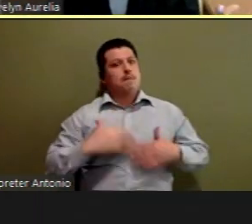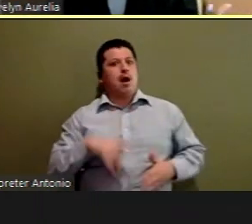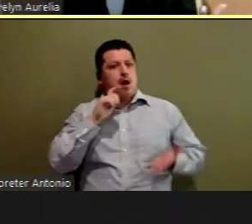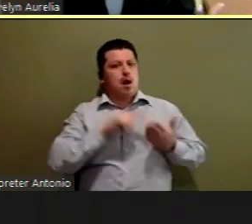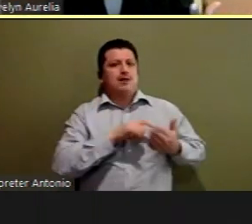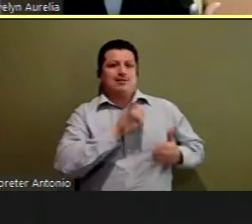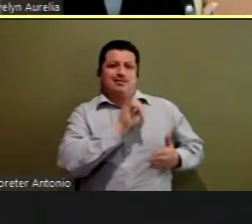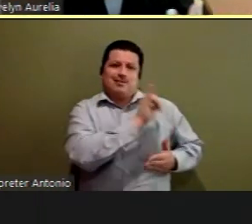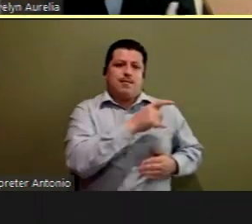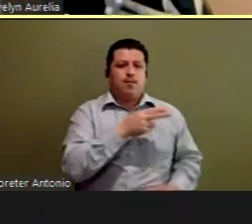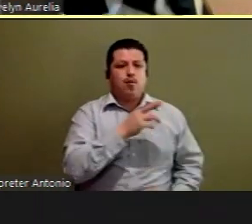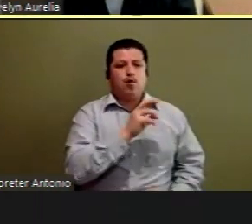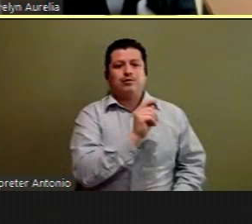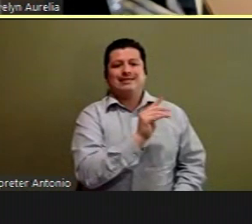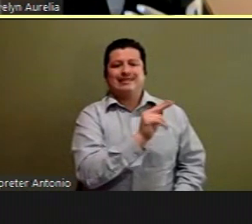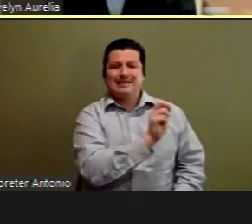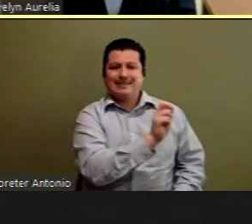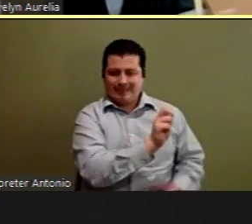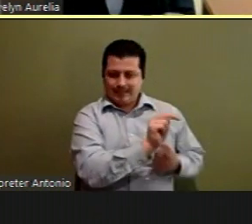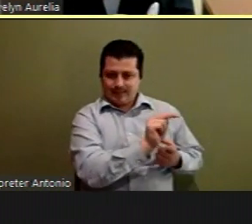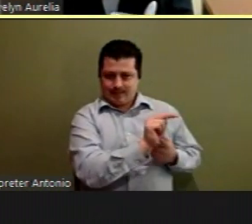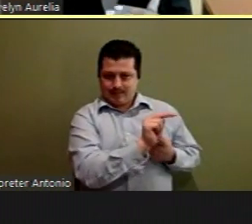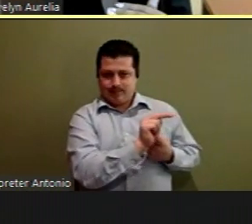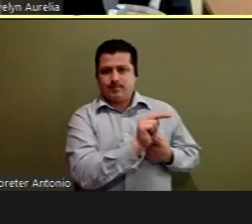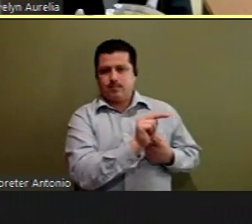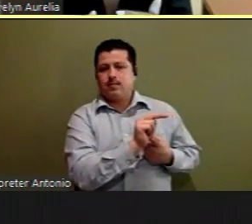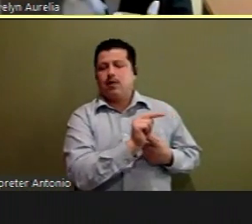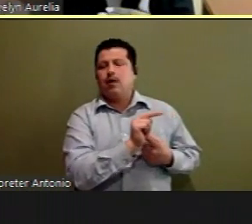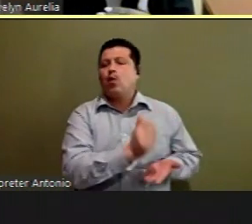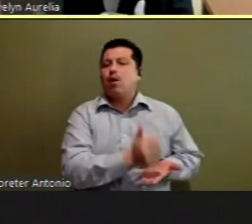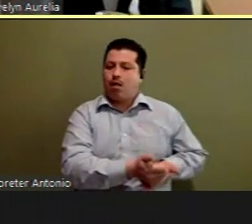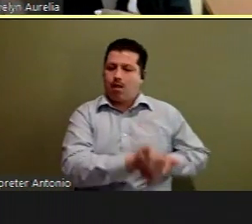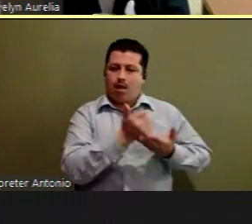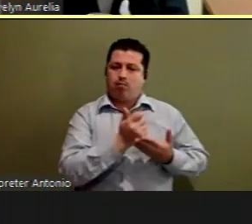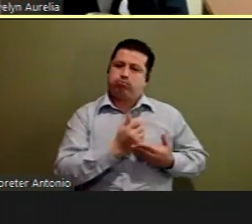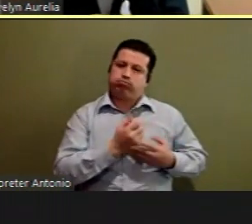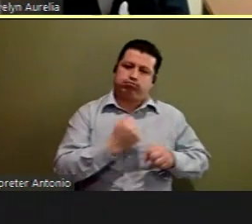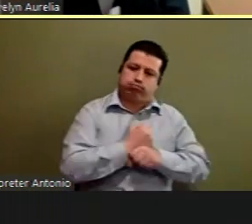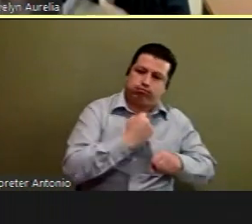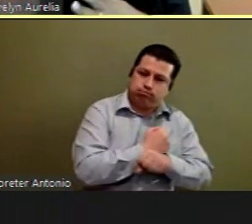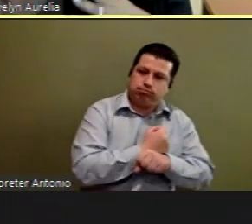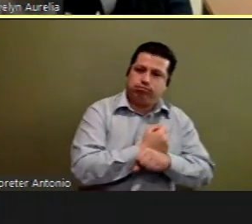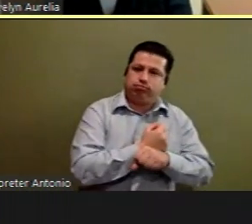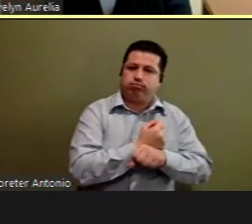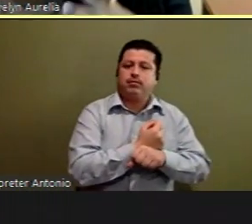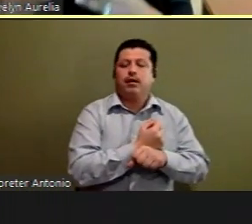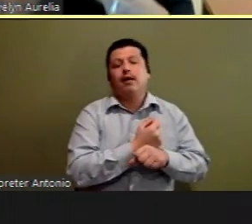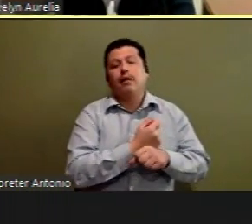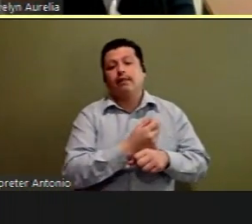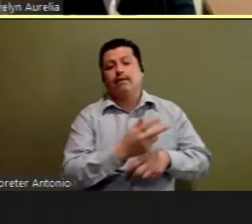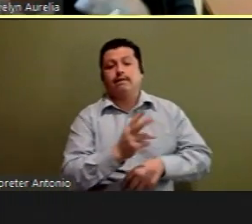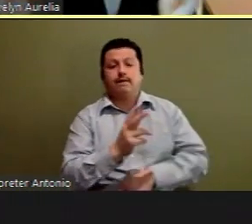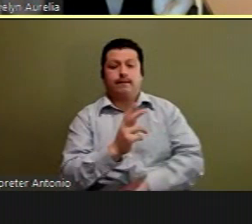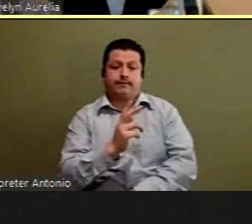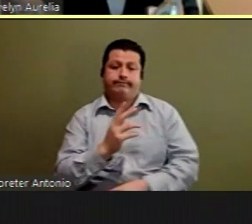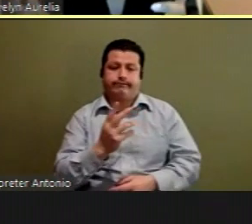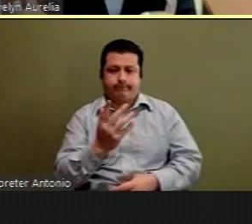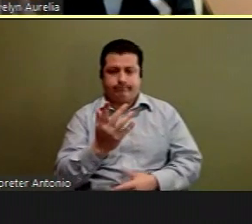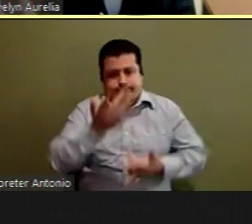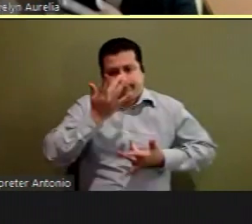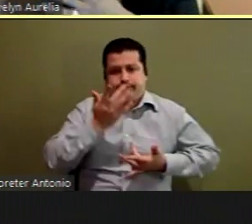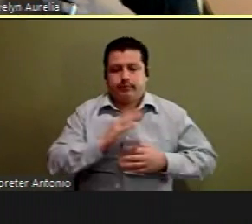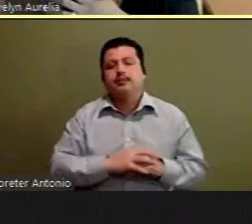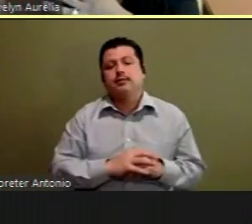different step than the mRNA vaccine in the sense that you have to have an instruction menu that translates into a protein. These use kind of a